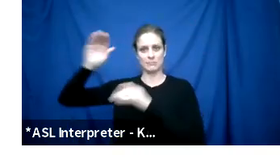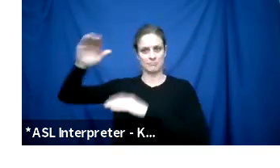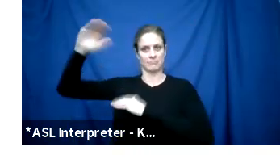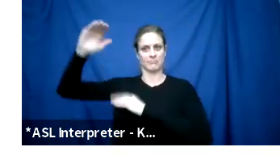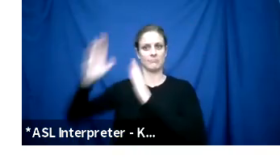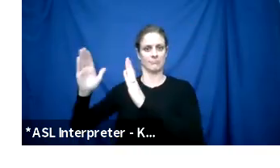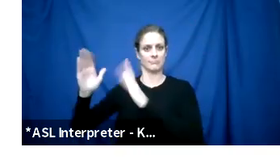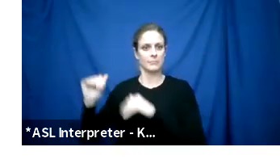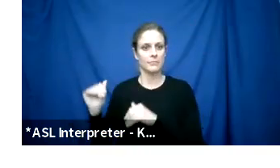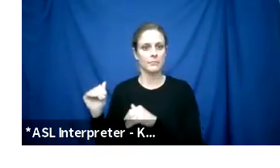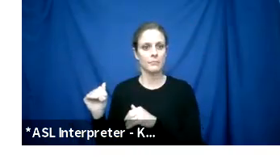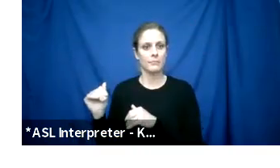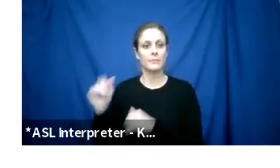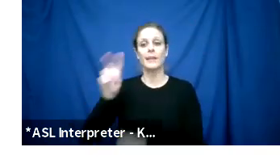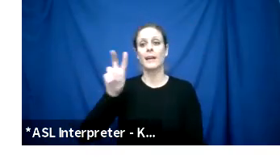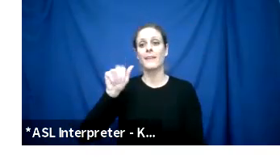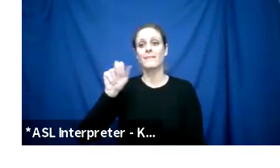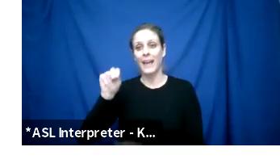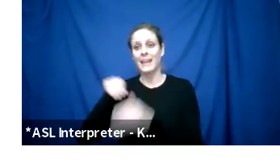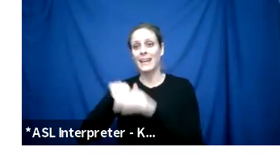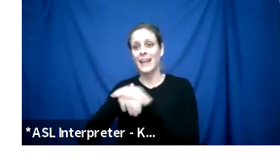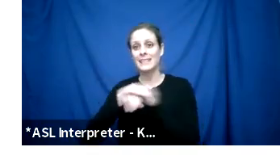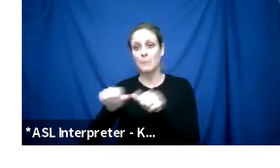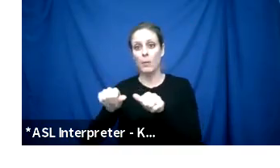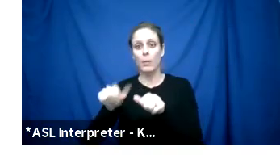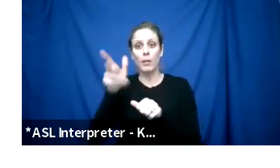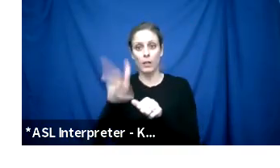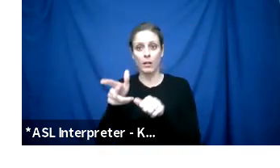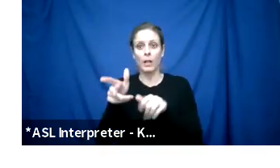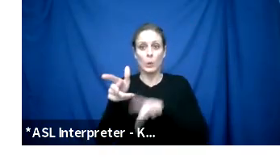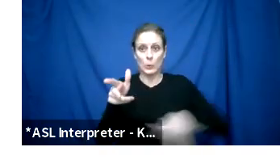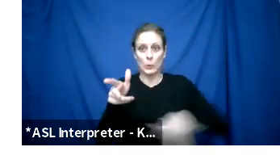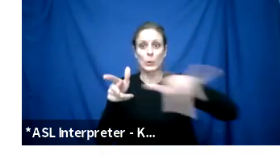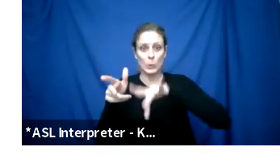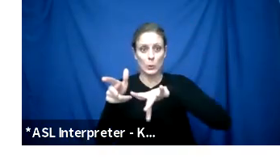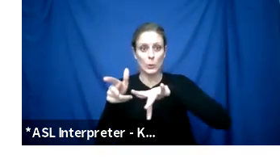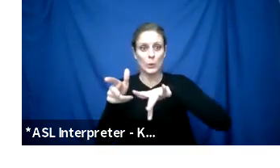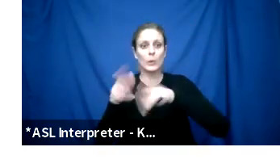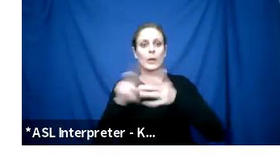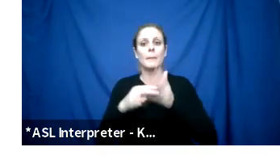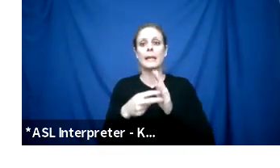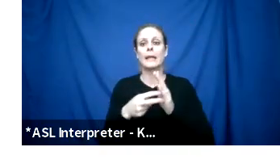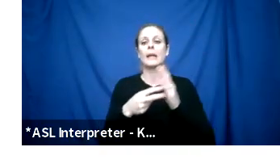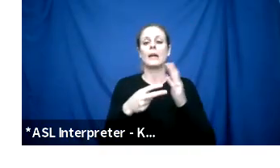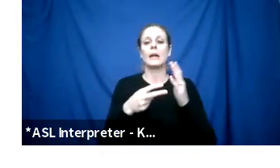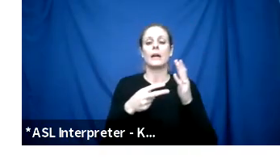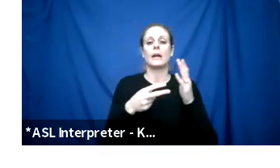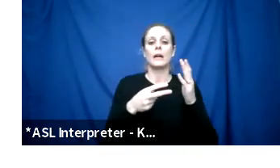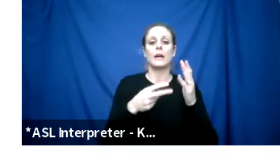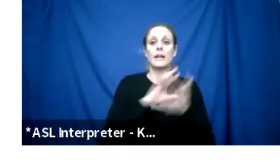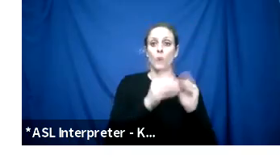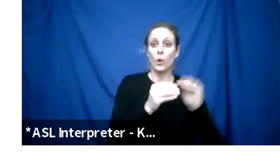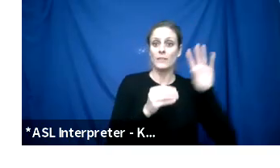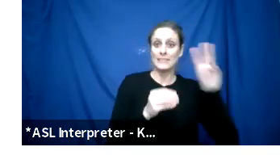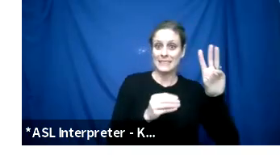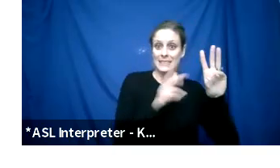to be van accessible. That is 1 of every 6. So if you had 1 space, it'll be van accessible. If you had